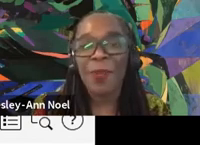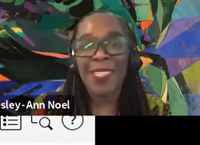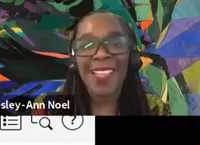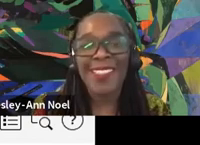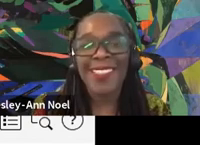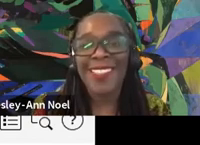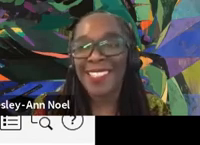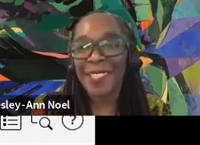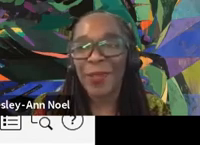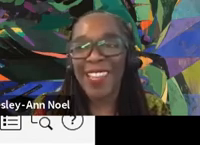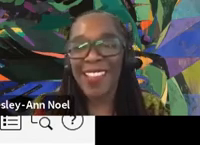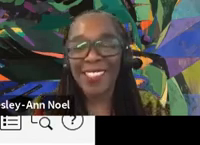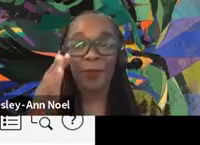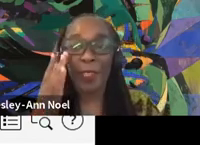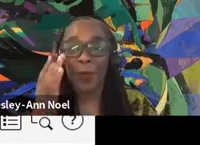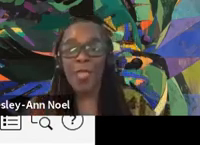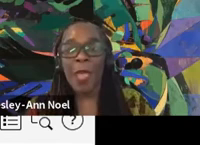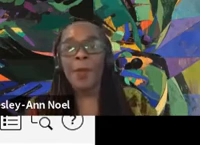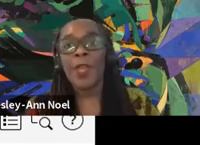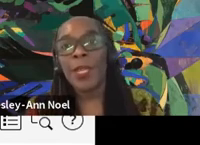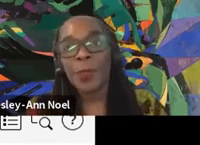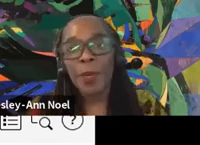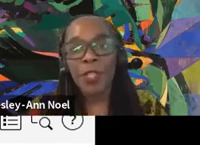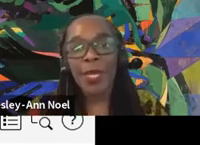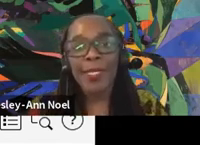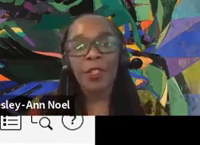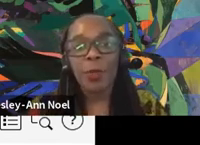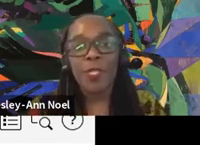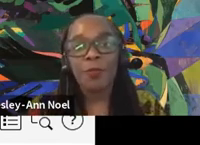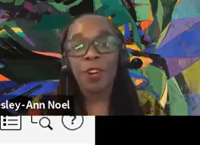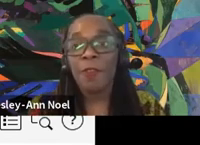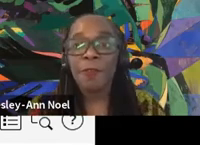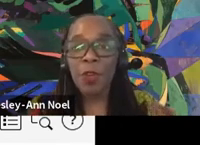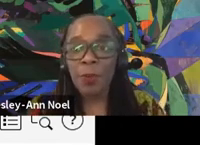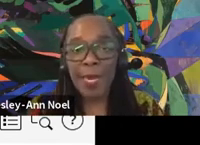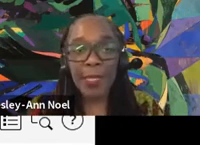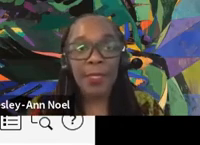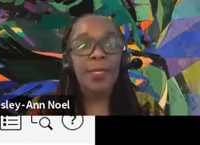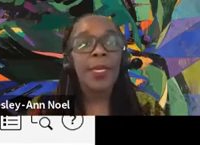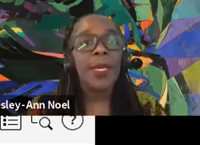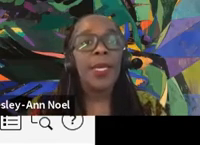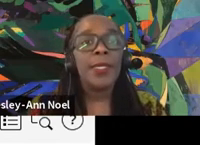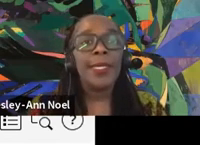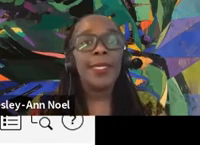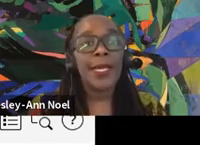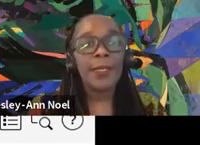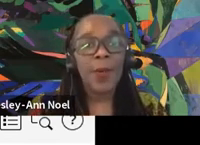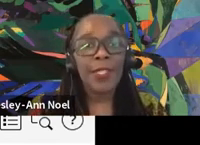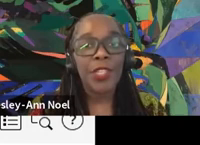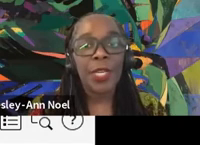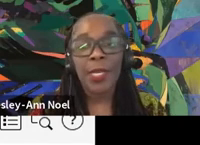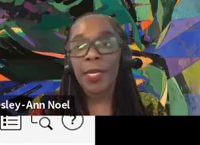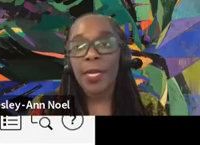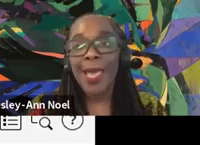think represents decoloniality for you. But we're going to just put you into groups for a few minutes to discuss